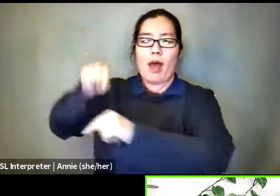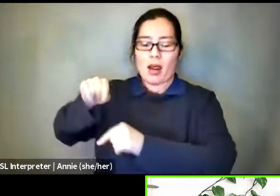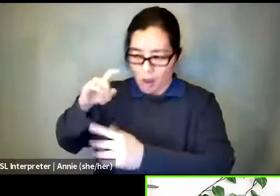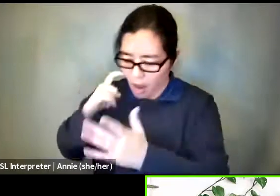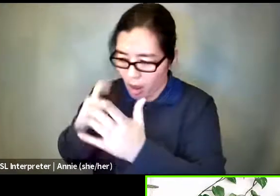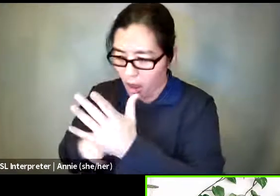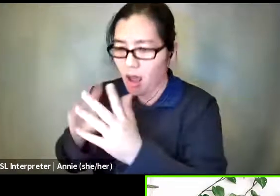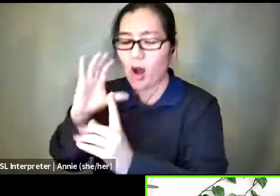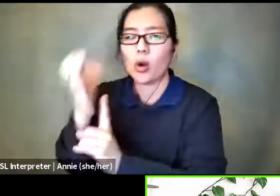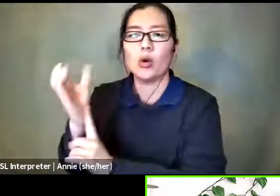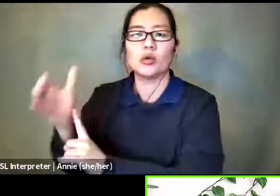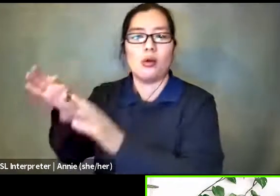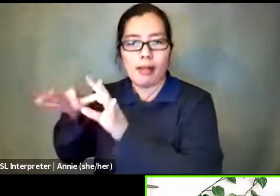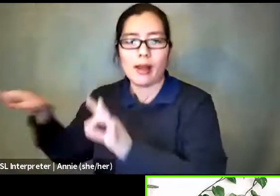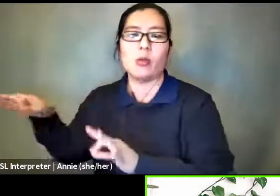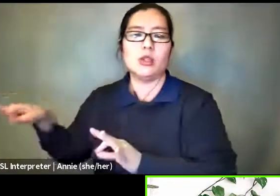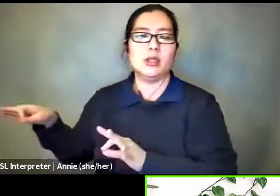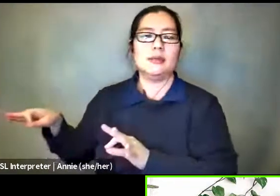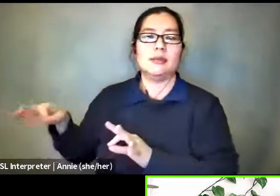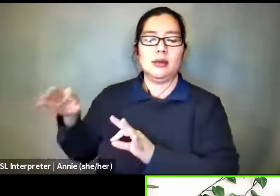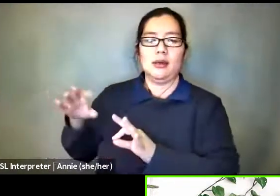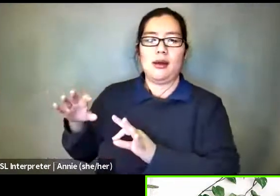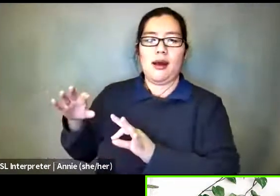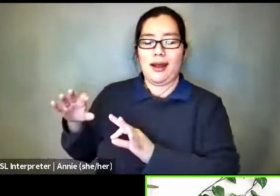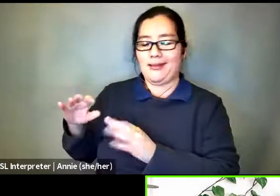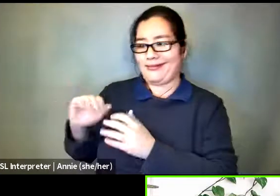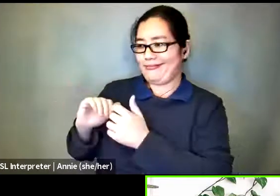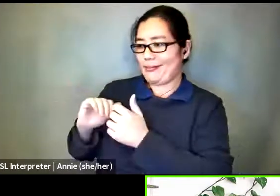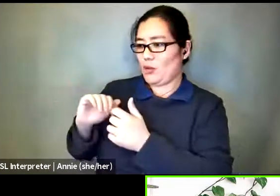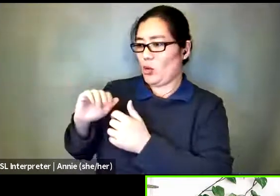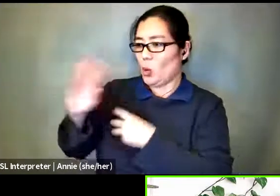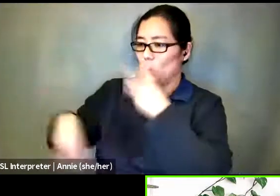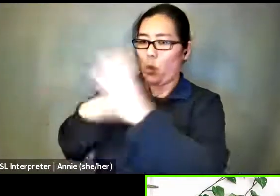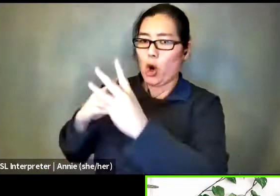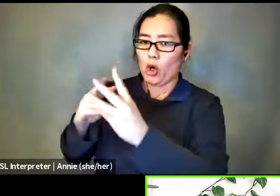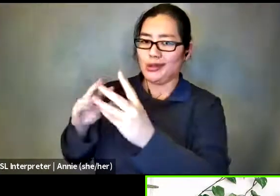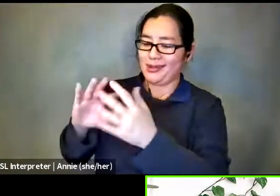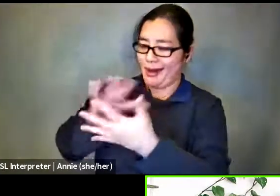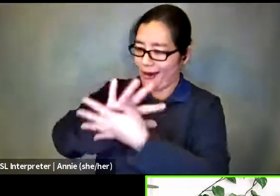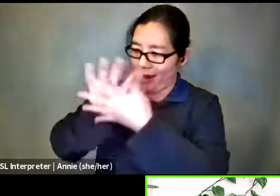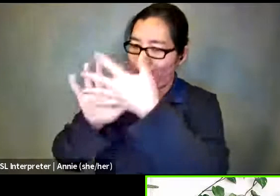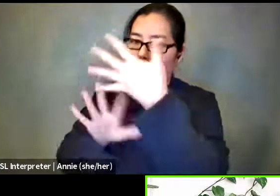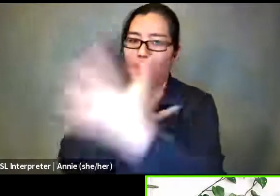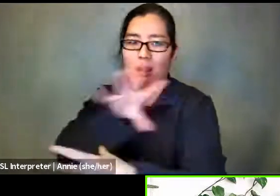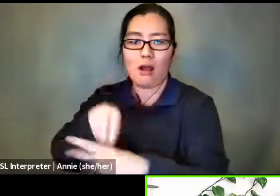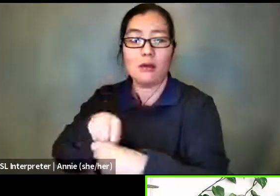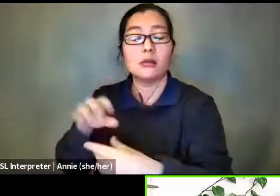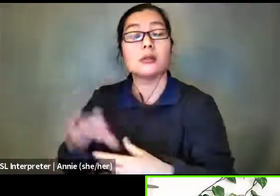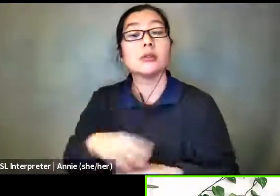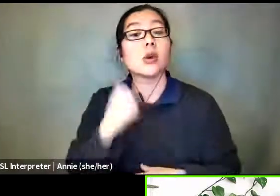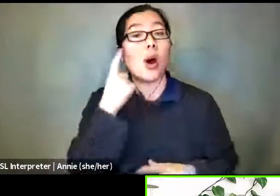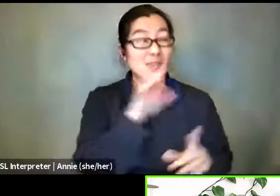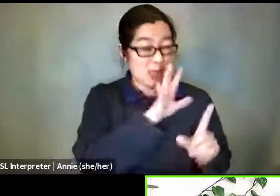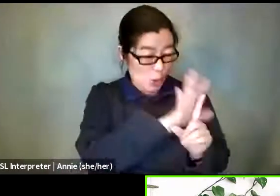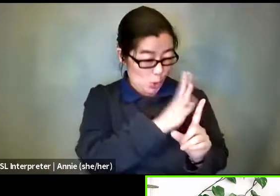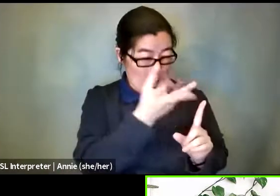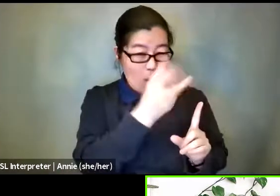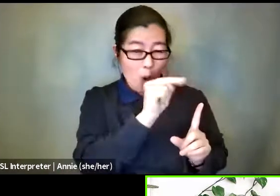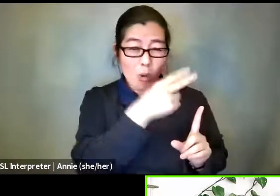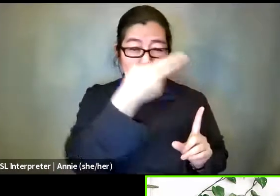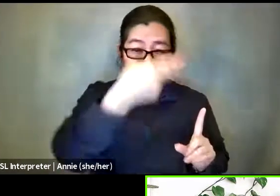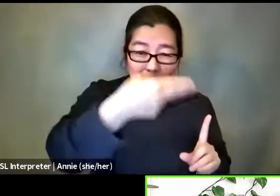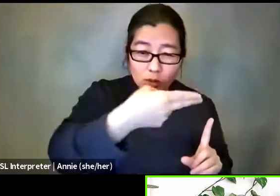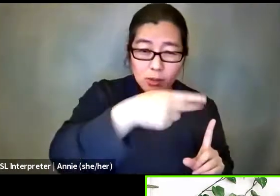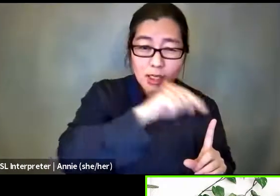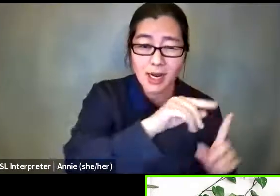our cosmologies. So understanding your identities and your personal history is one part of that, but then